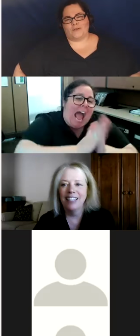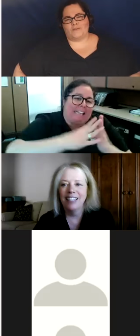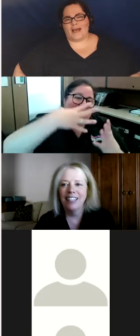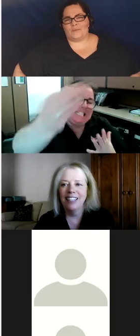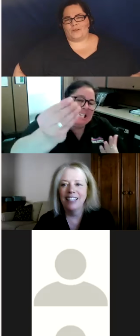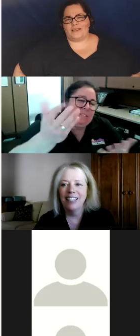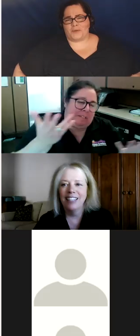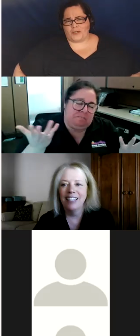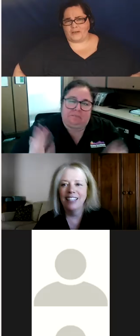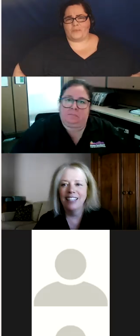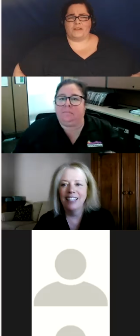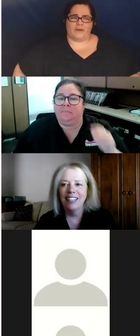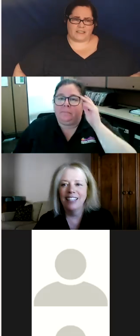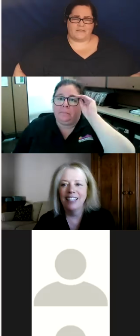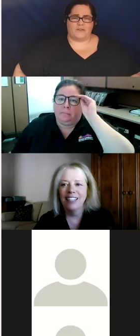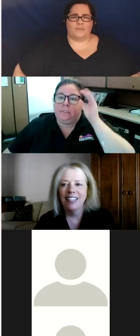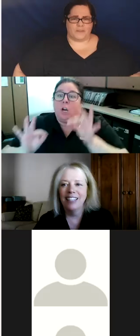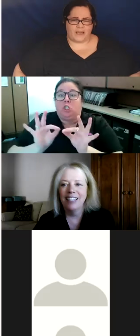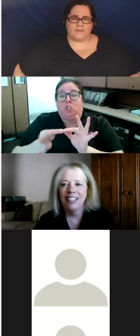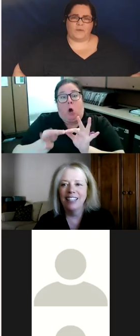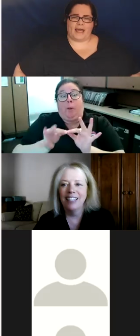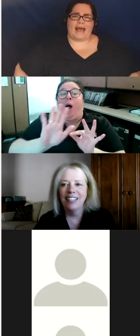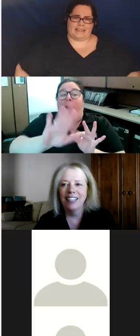And also, if the animal is barking or being aggressive or